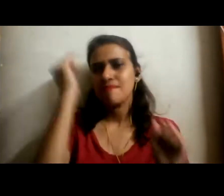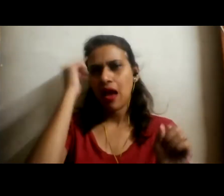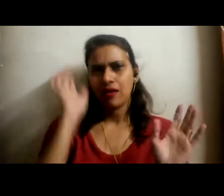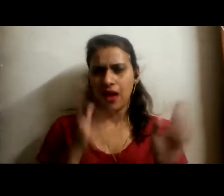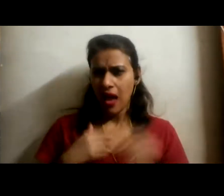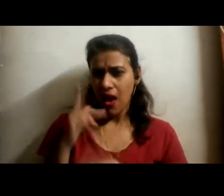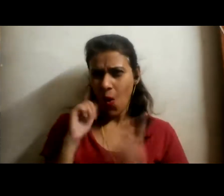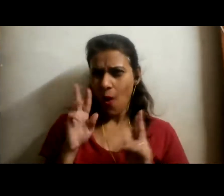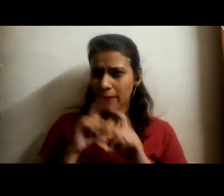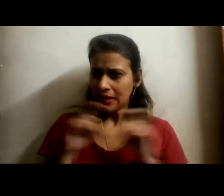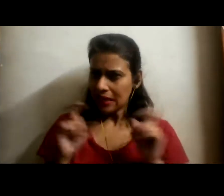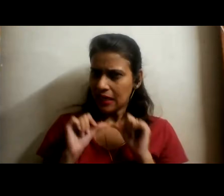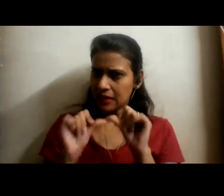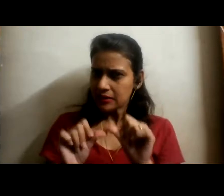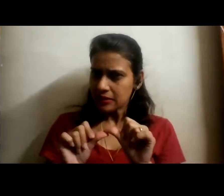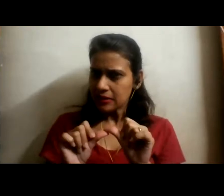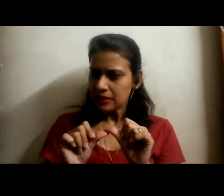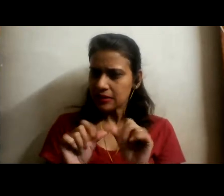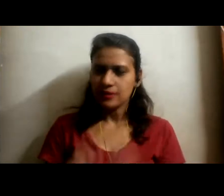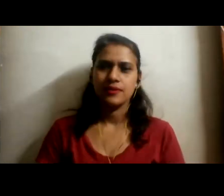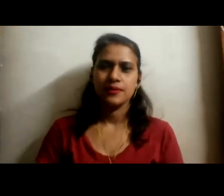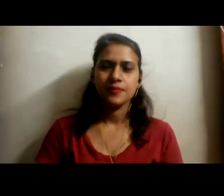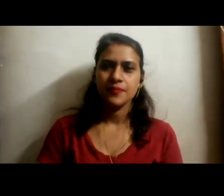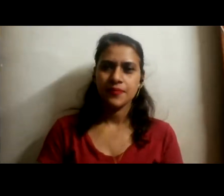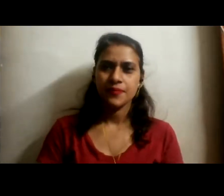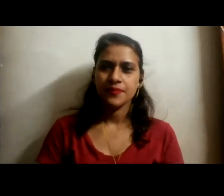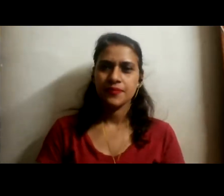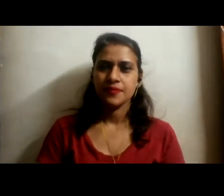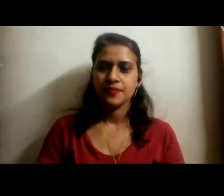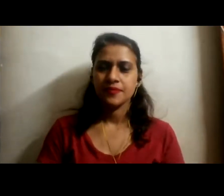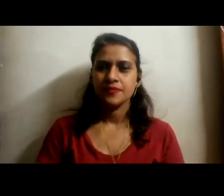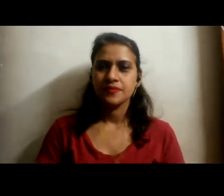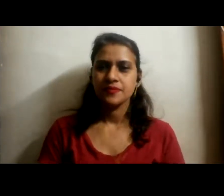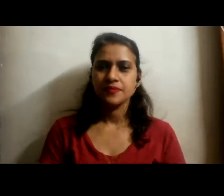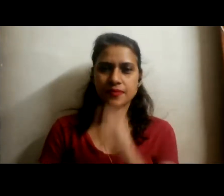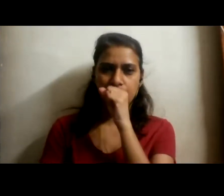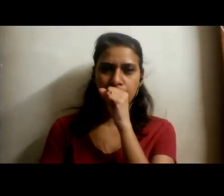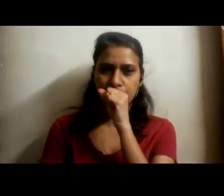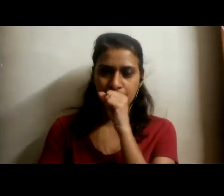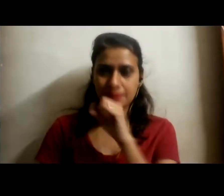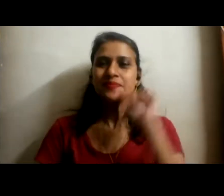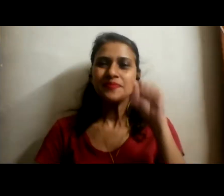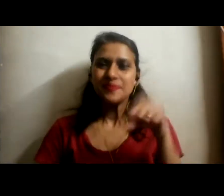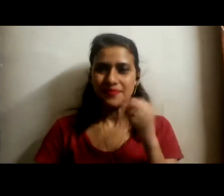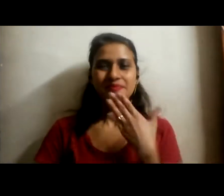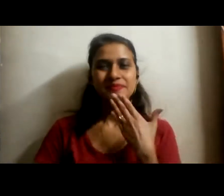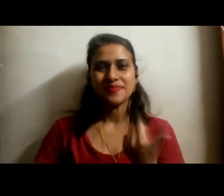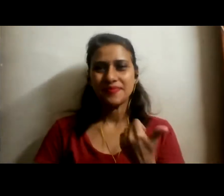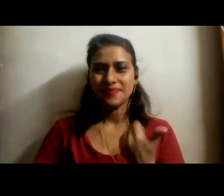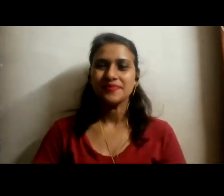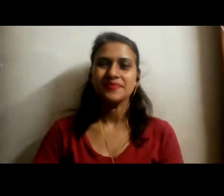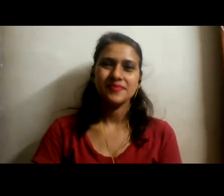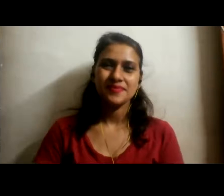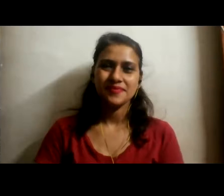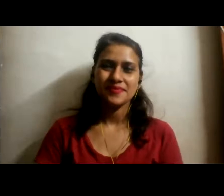clear. Yes, thank you.